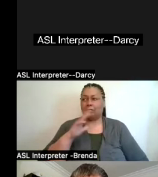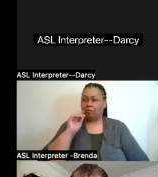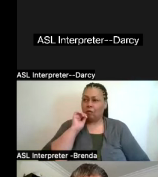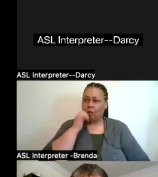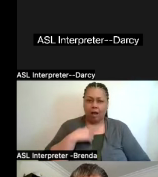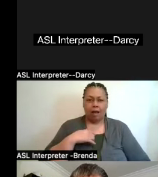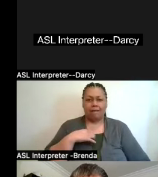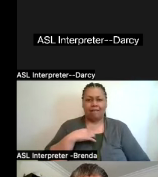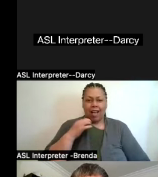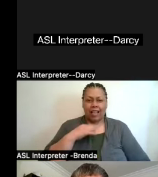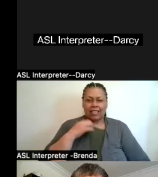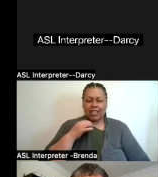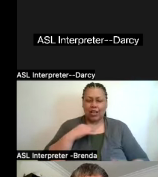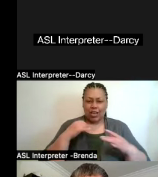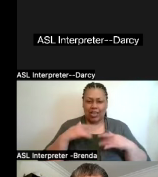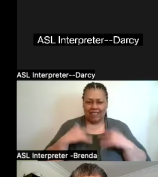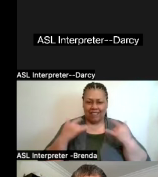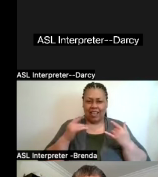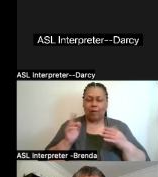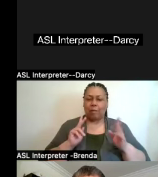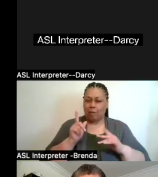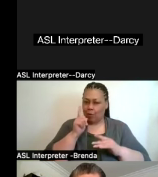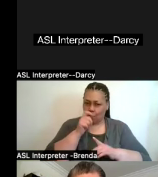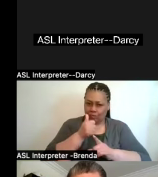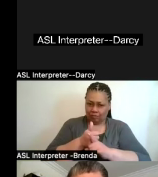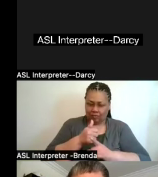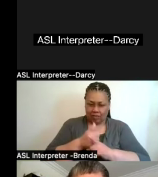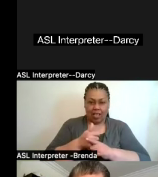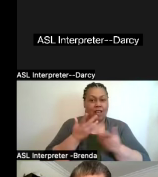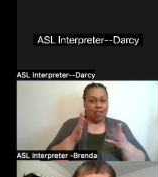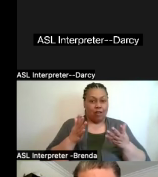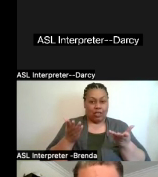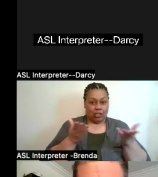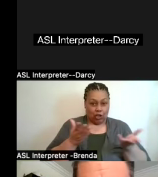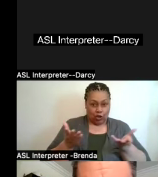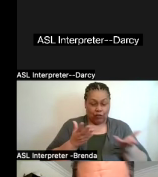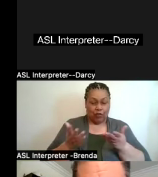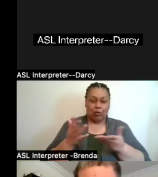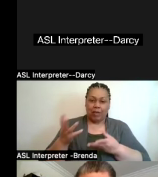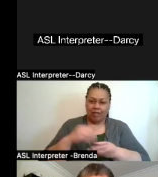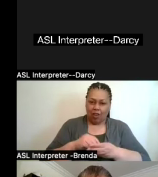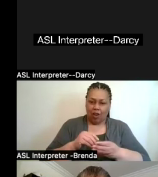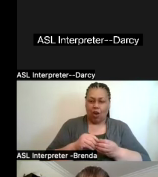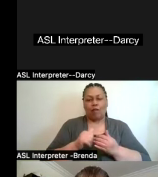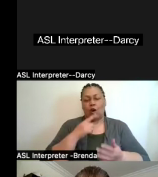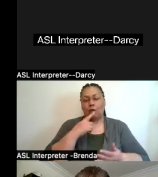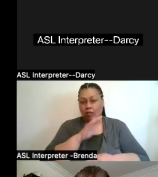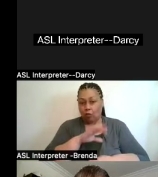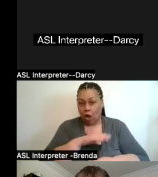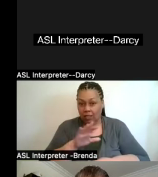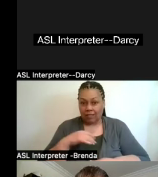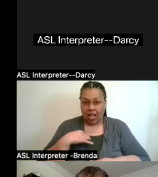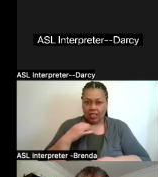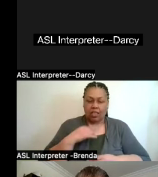volunteer event that are people that are already like either CERT or Team Rubicon, Red Cross volunteers are already vetted, watch